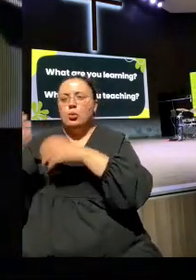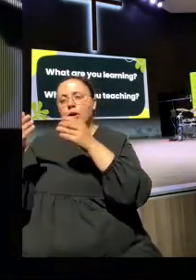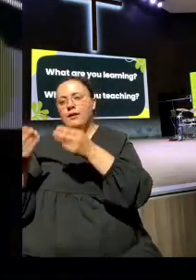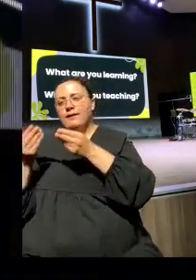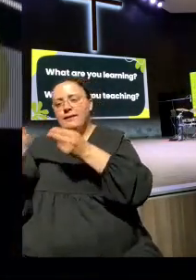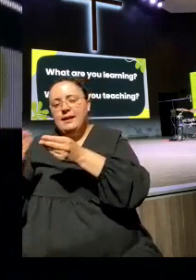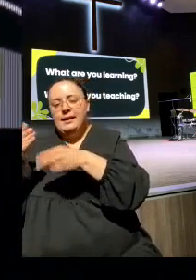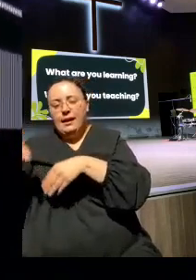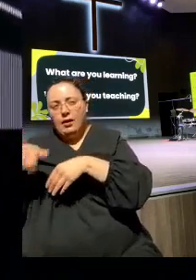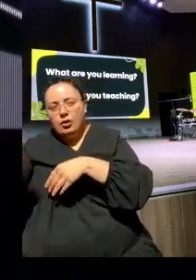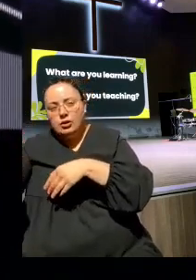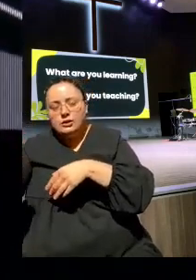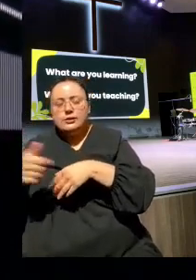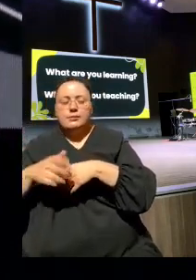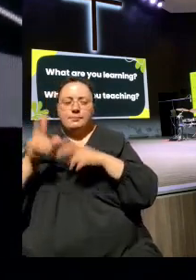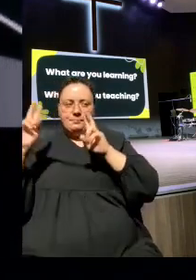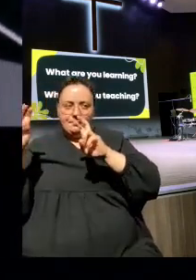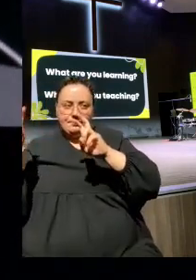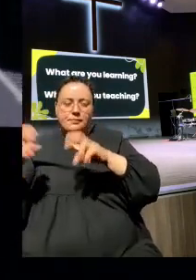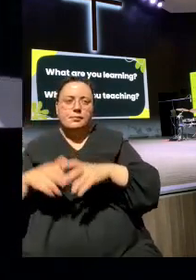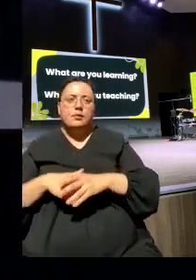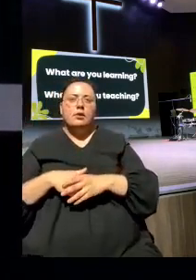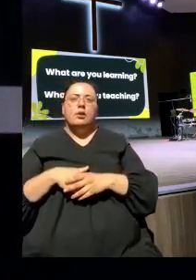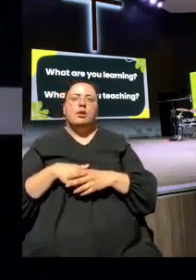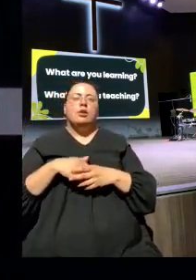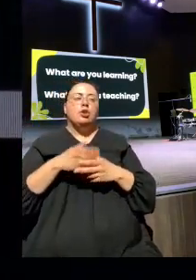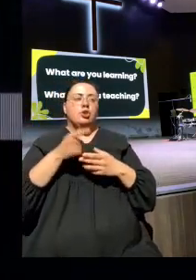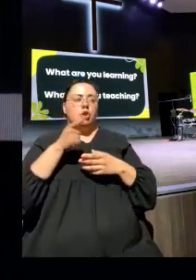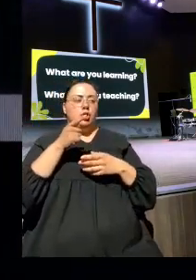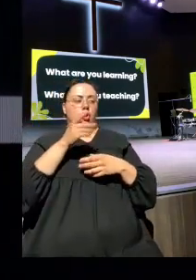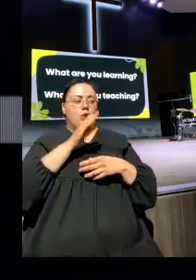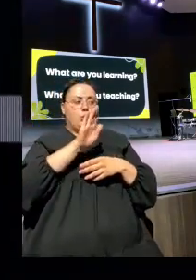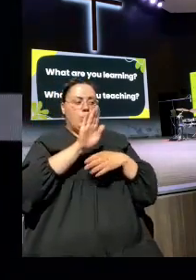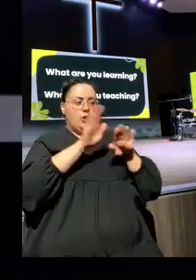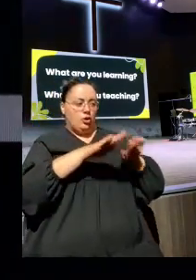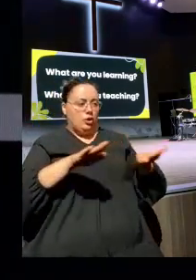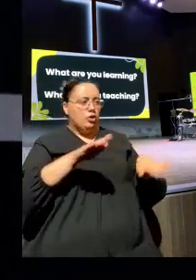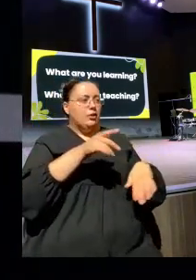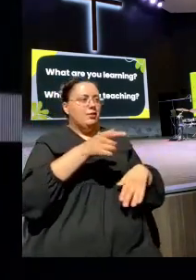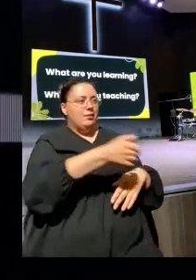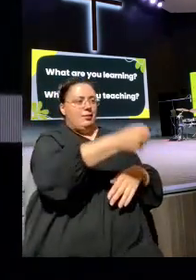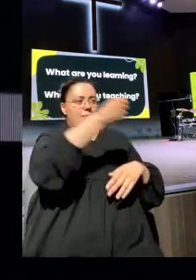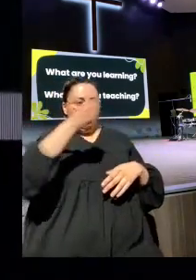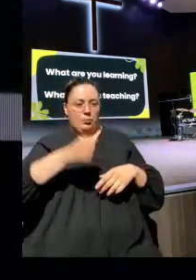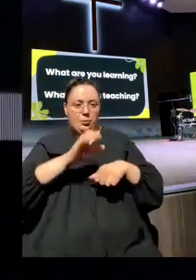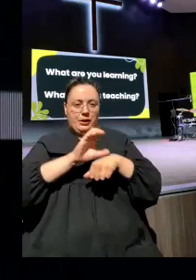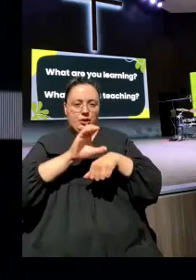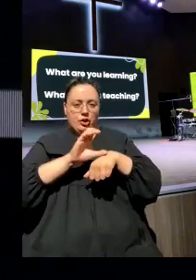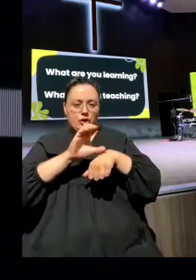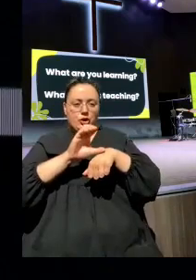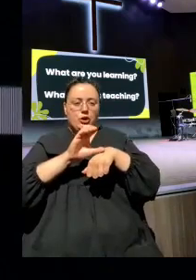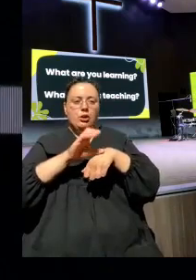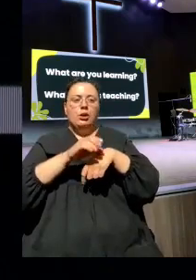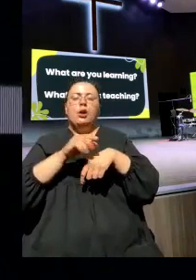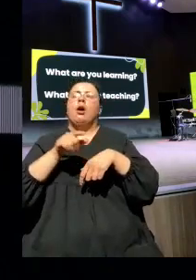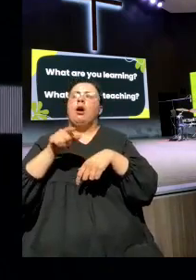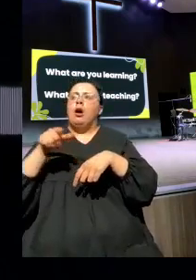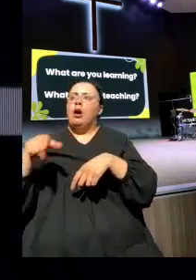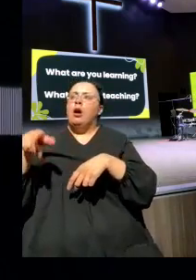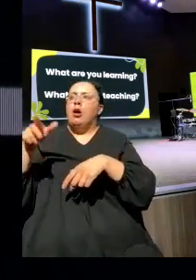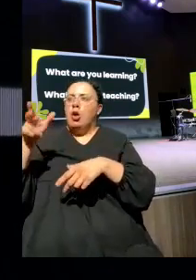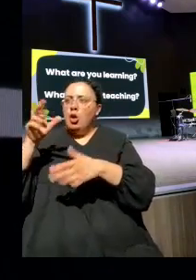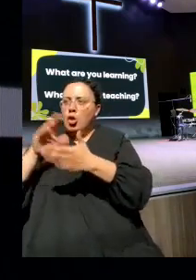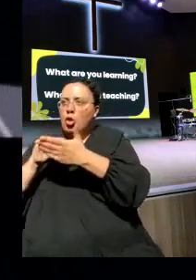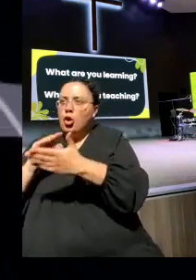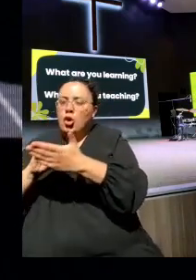great step because you're exposing them to other role models. But if your kids don't see you consuming spiritual things